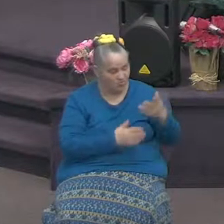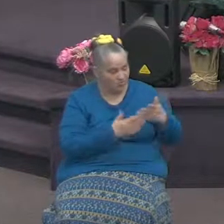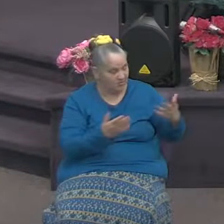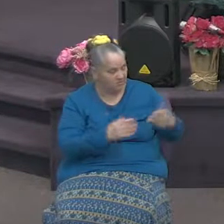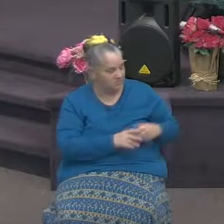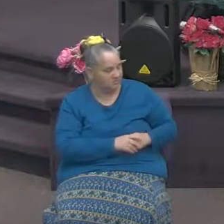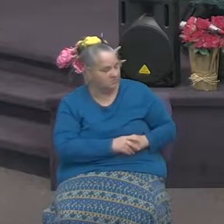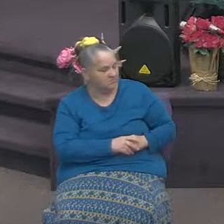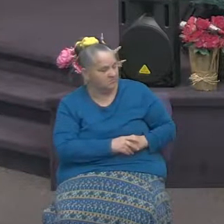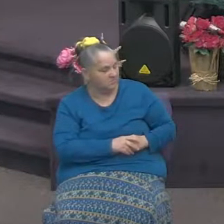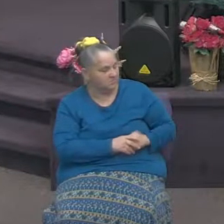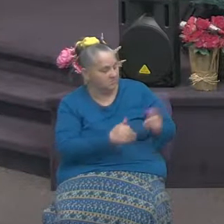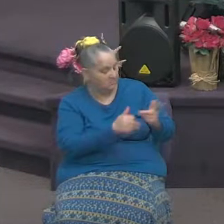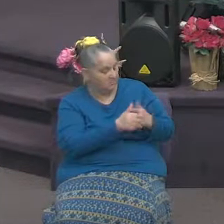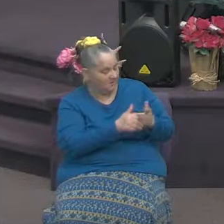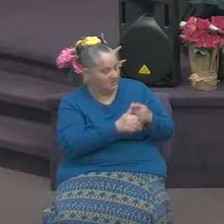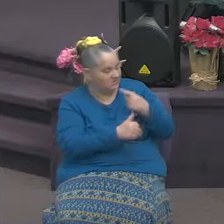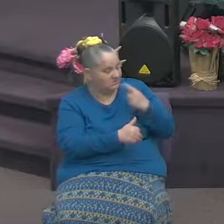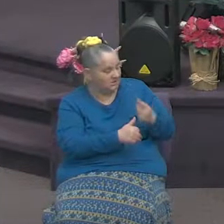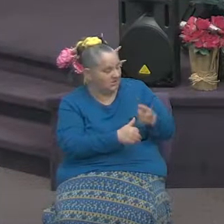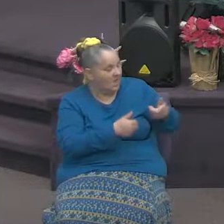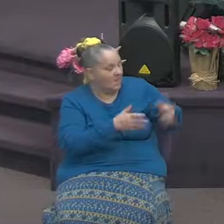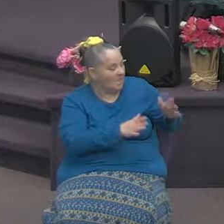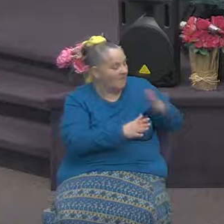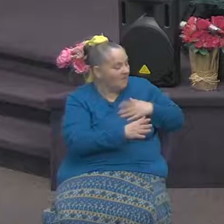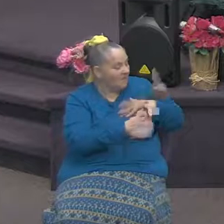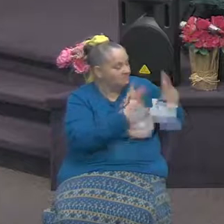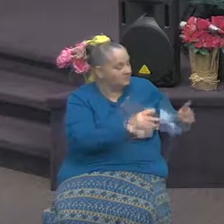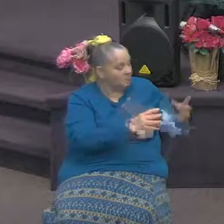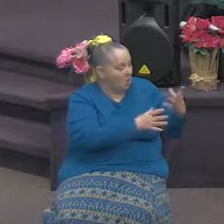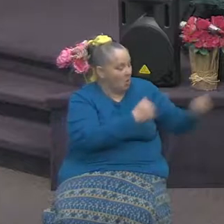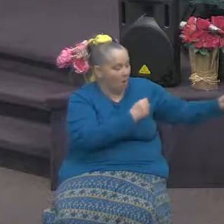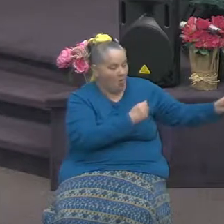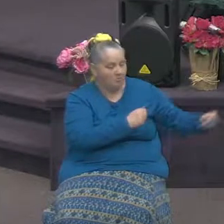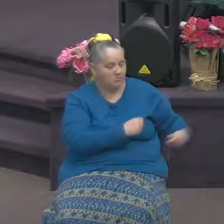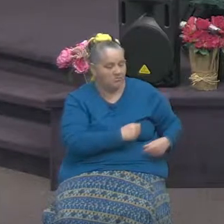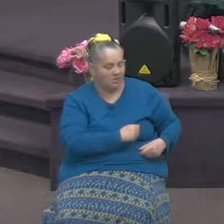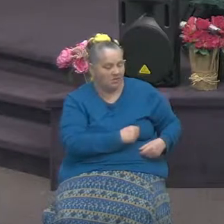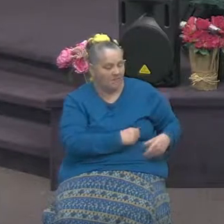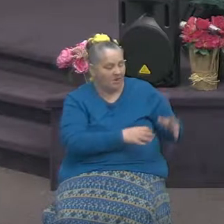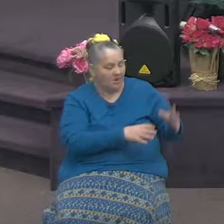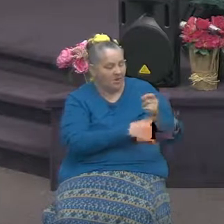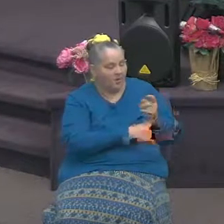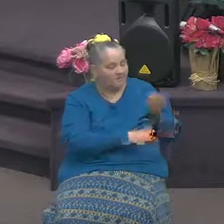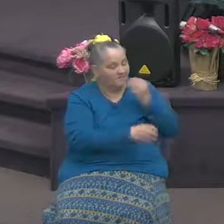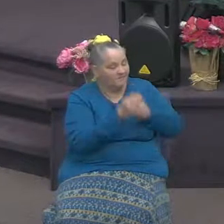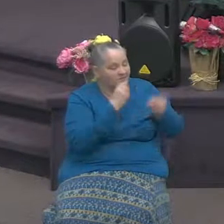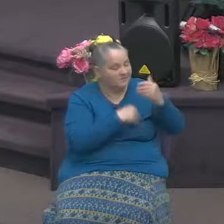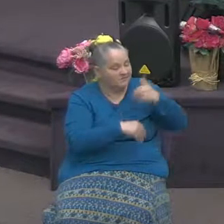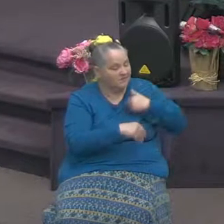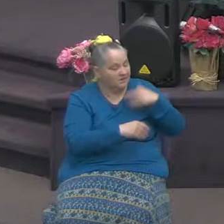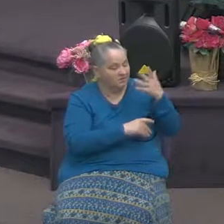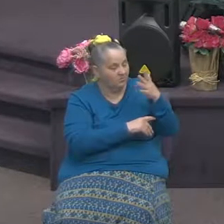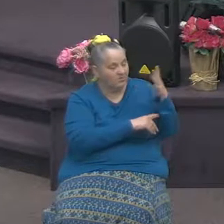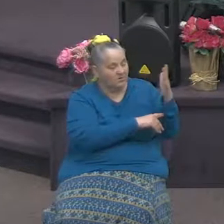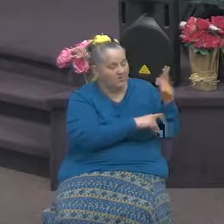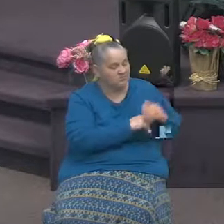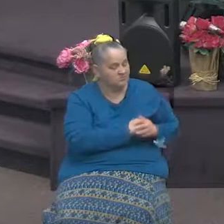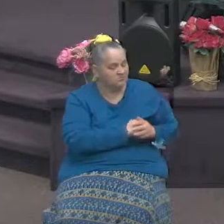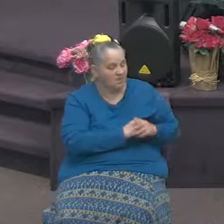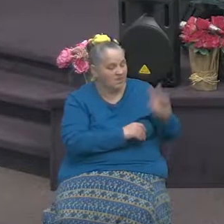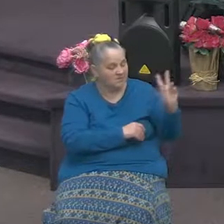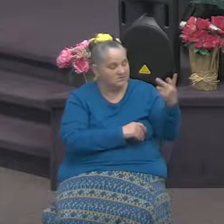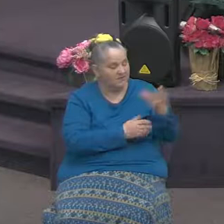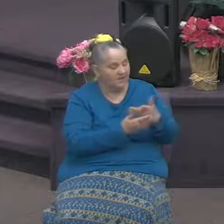things. The first, he says, let my people go that they may hold a feast to me in the wilderness. And